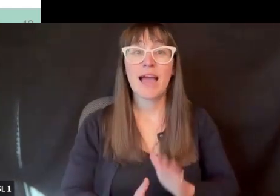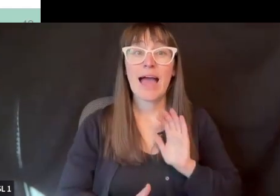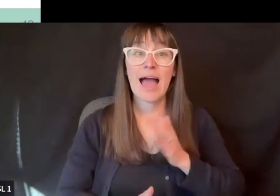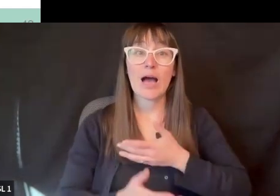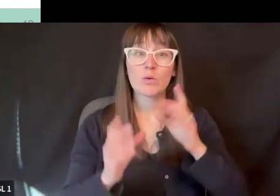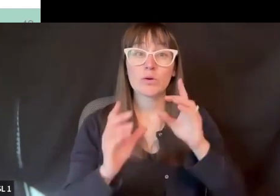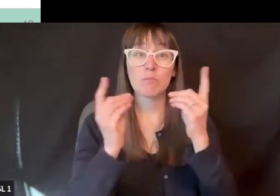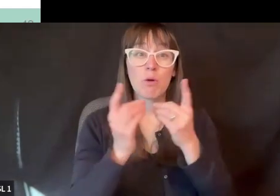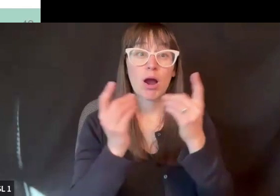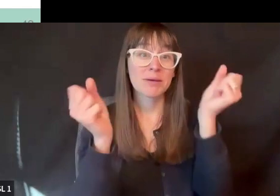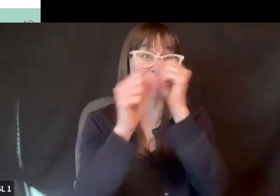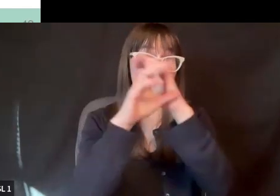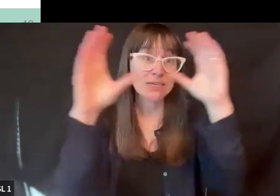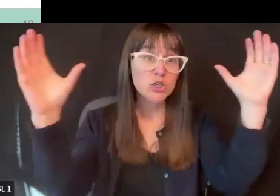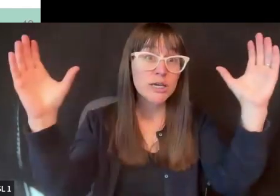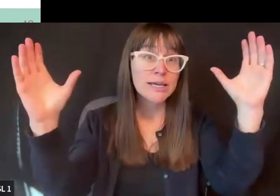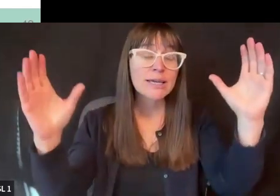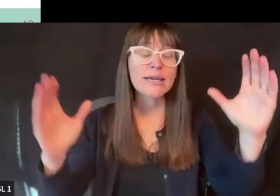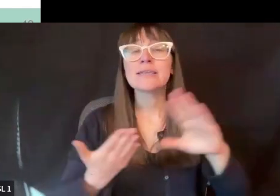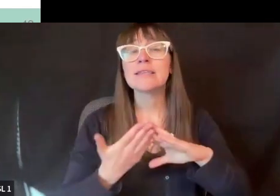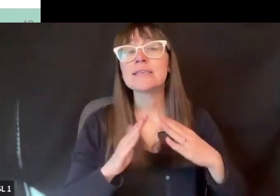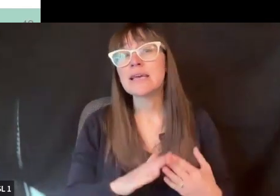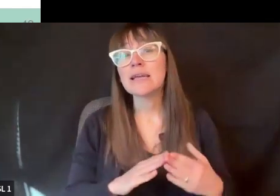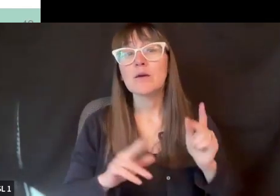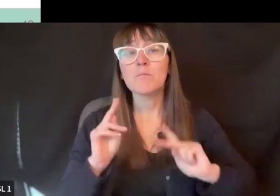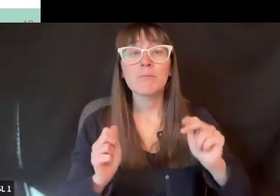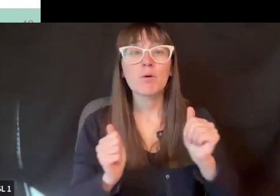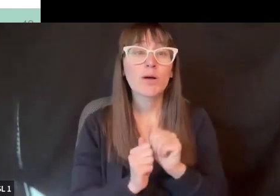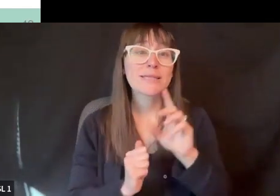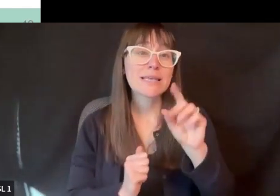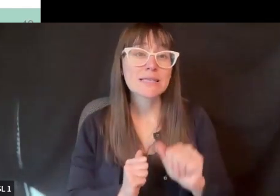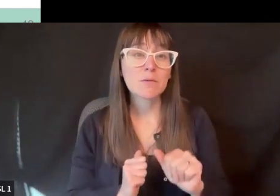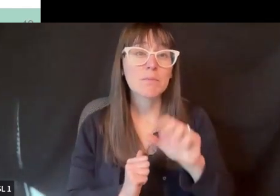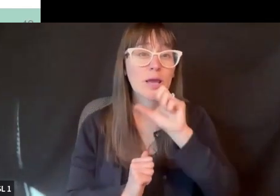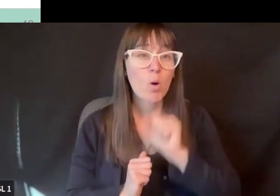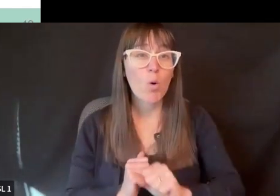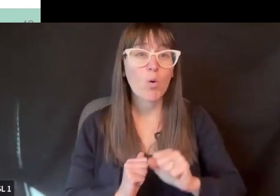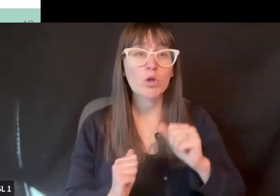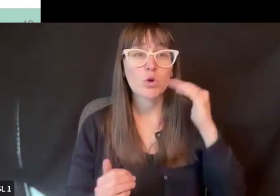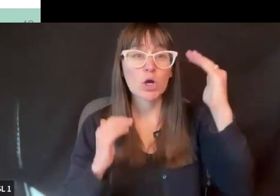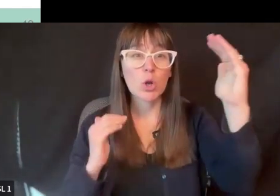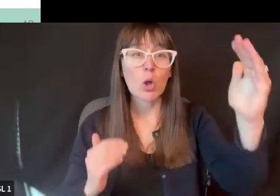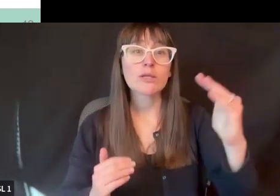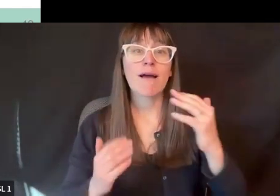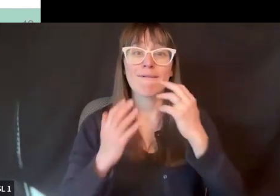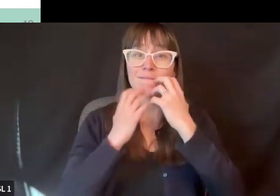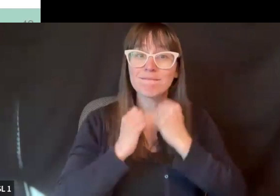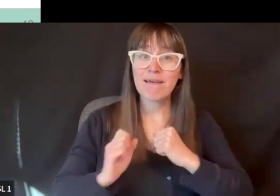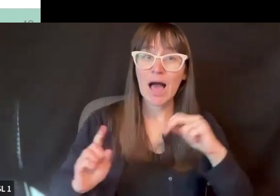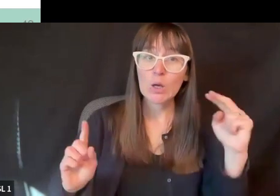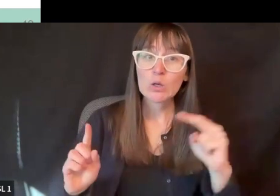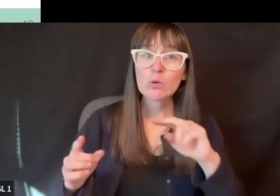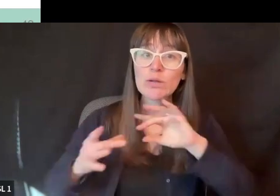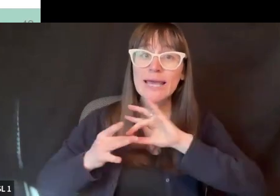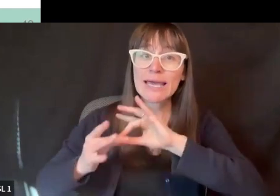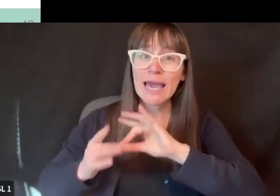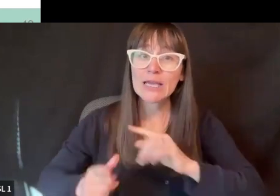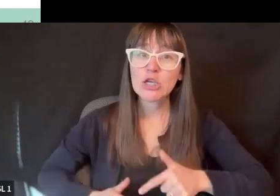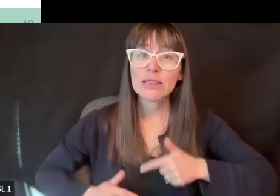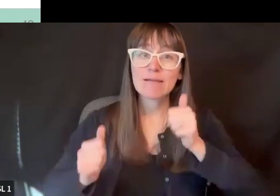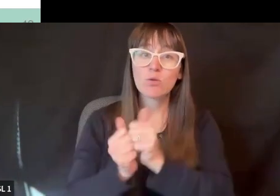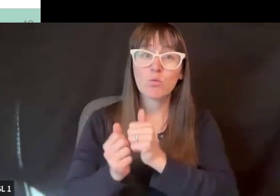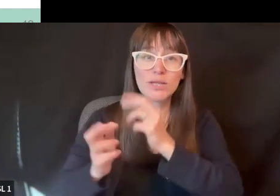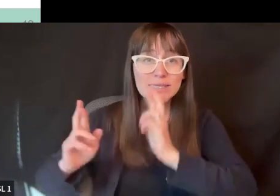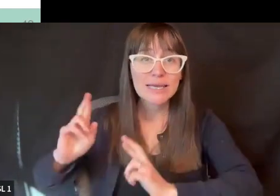of our department is to have a city where people with disabilities and older adults are valued, engaged, and living with